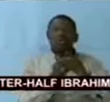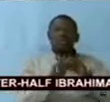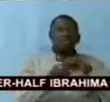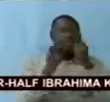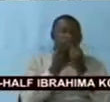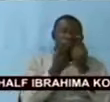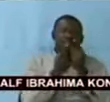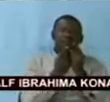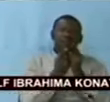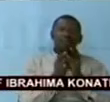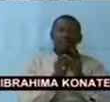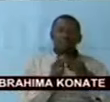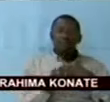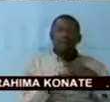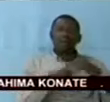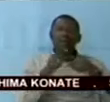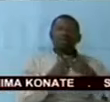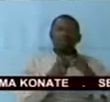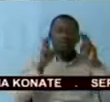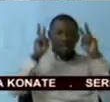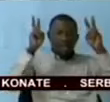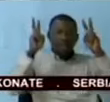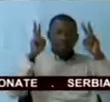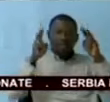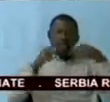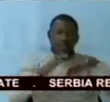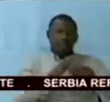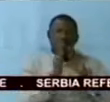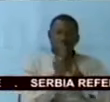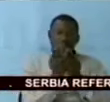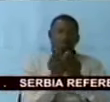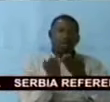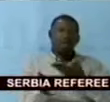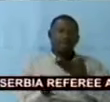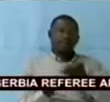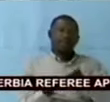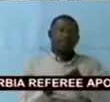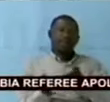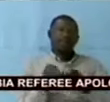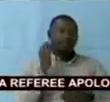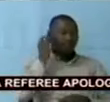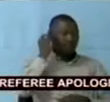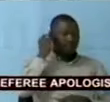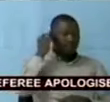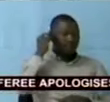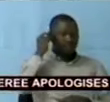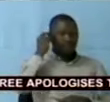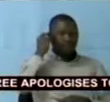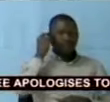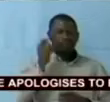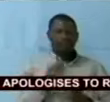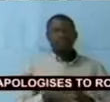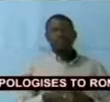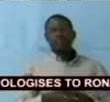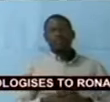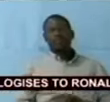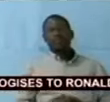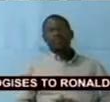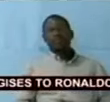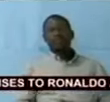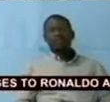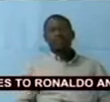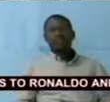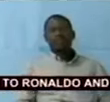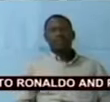kangolu safe a fango bulo la diary mon kono dameng me ya lon ko wolle keta kuma kangolu ti menu bata tumo president bulu ya jamme. As